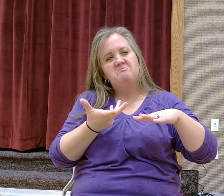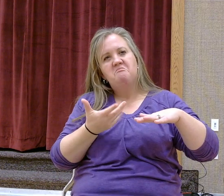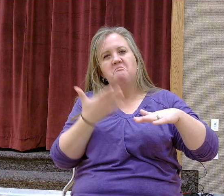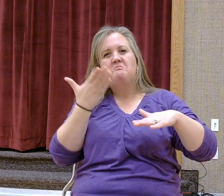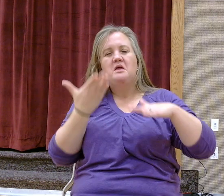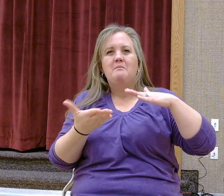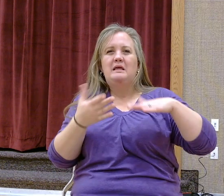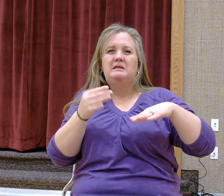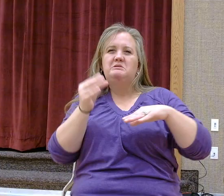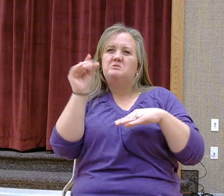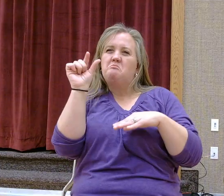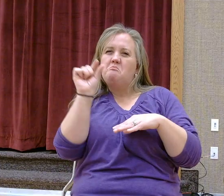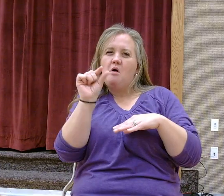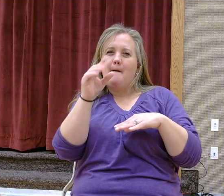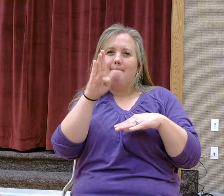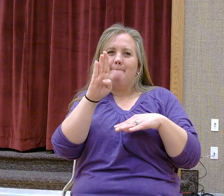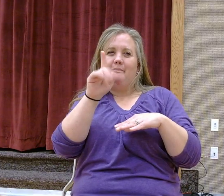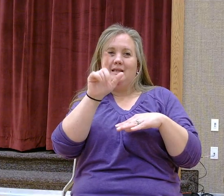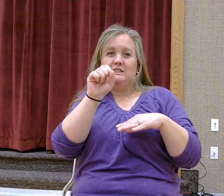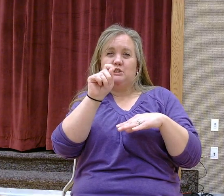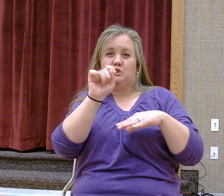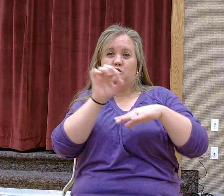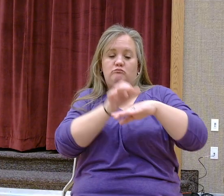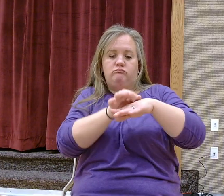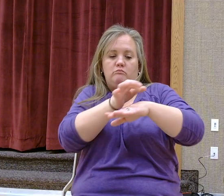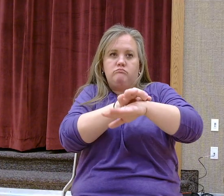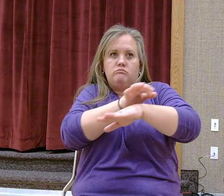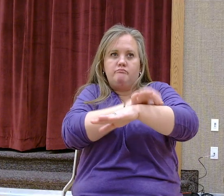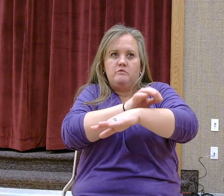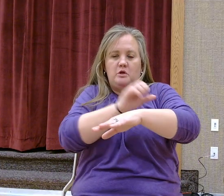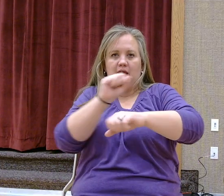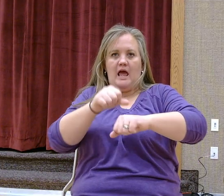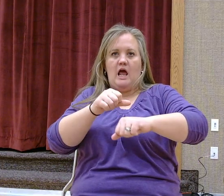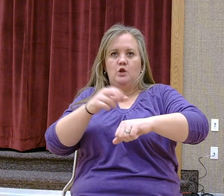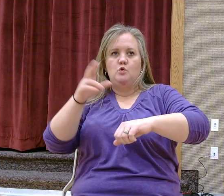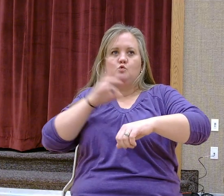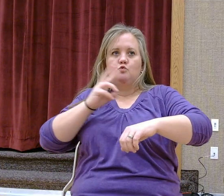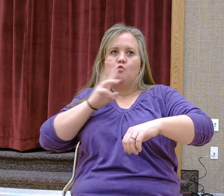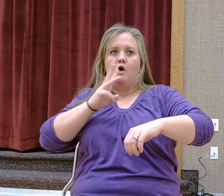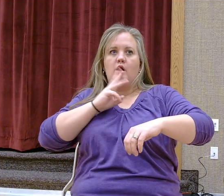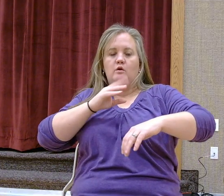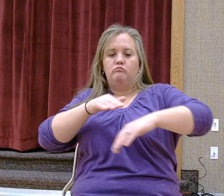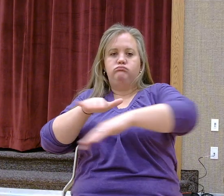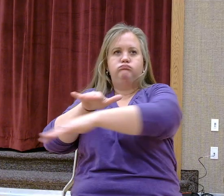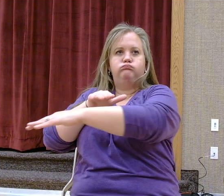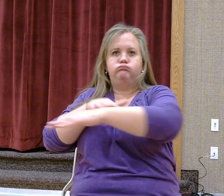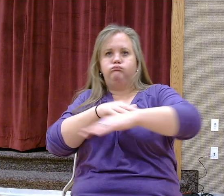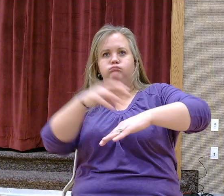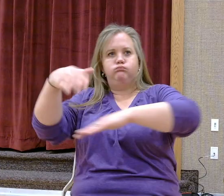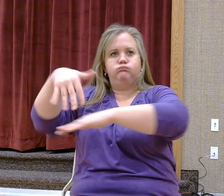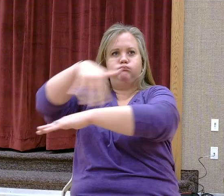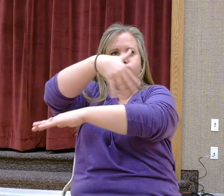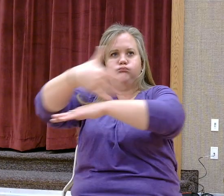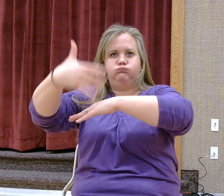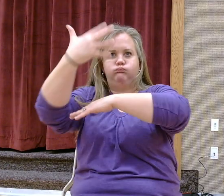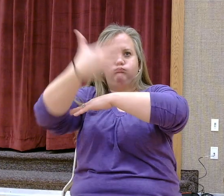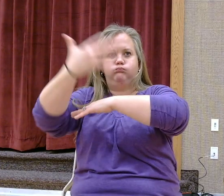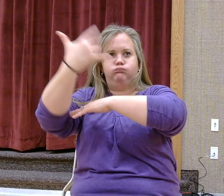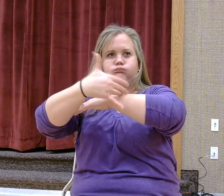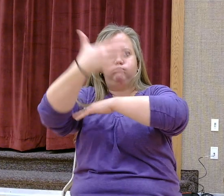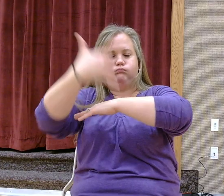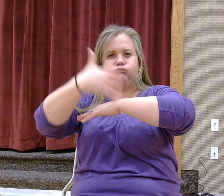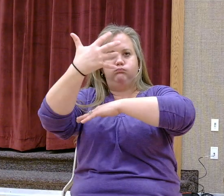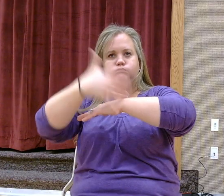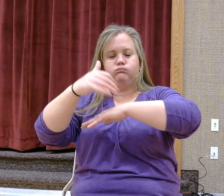some mild blistering. You can immediately run cool water over the area for 10 to 20 minutes. If not water, then if